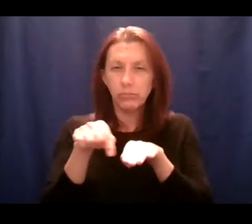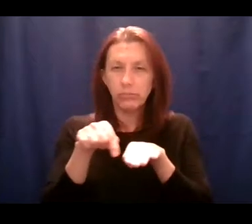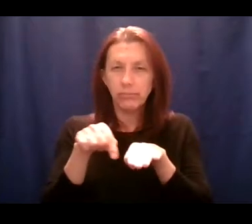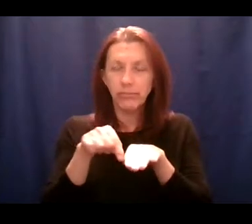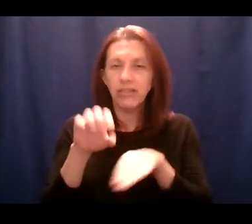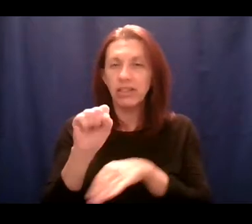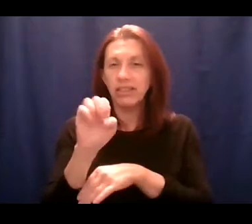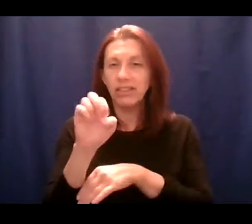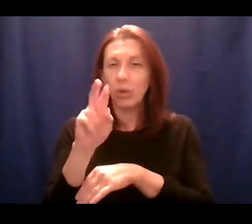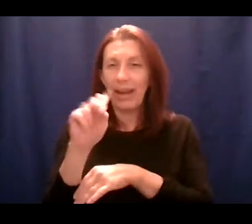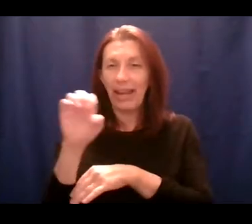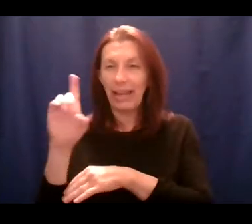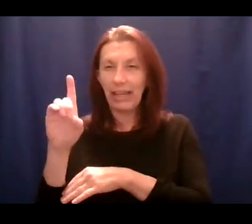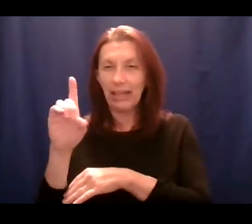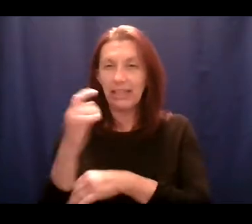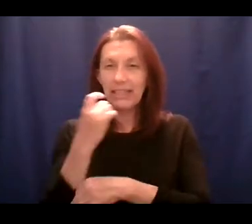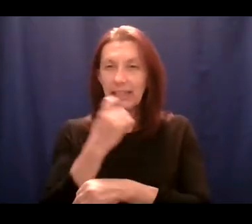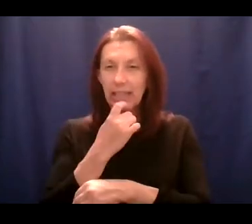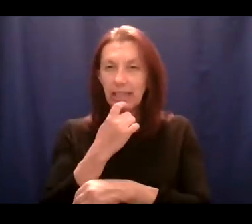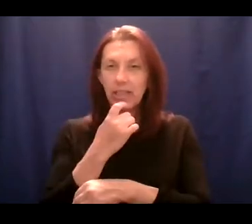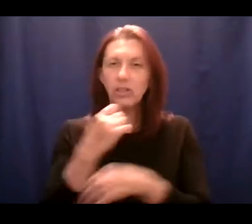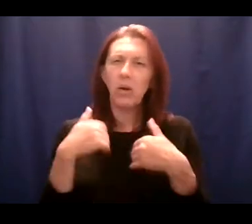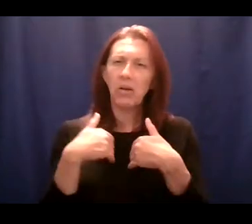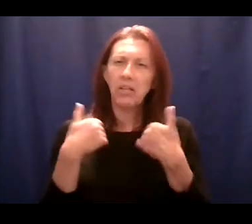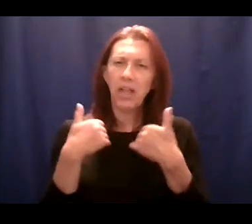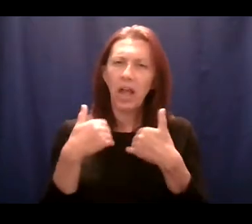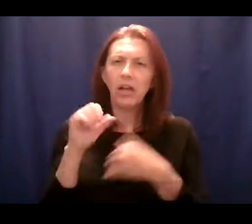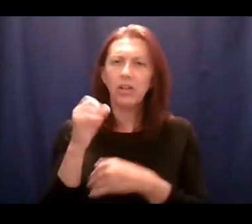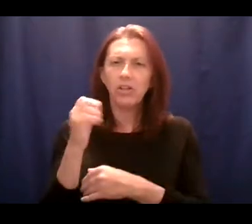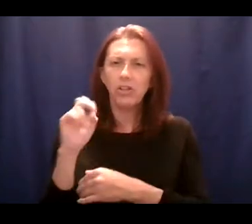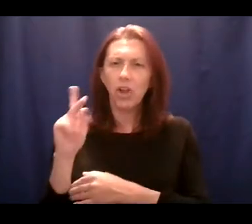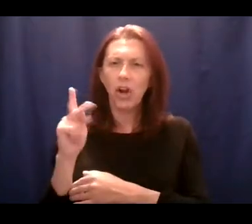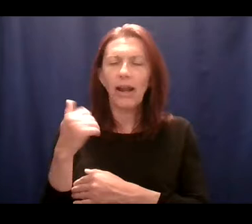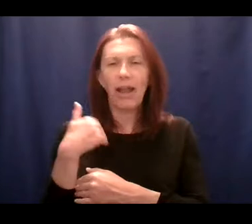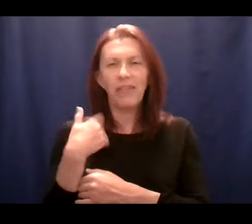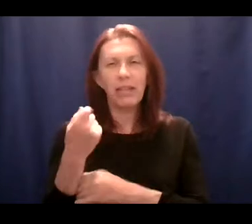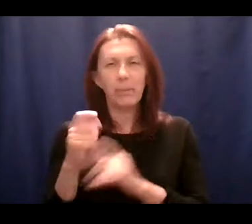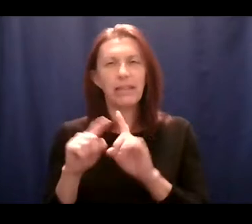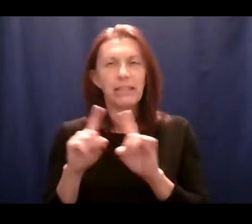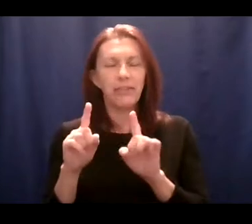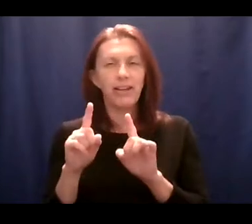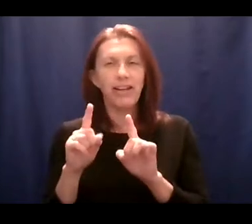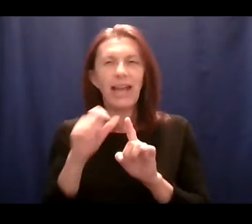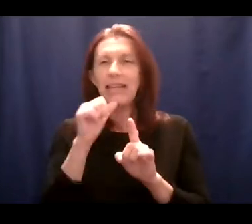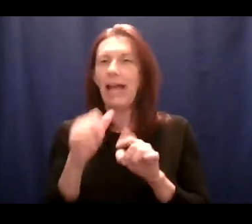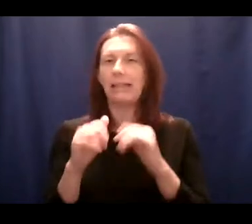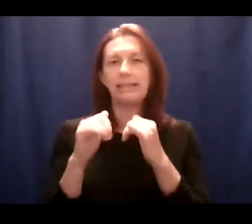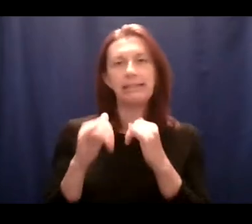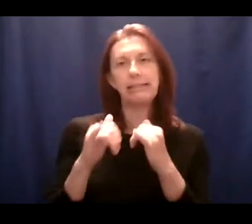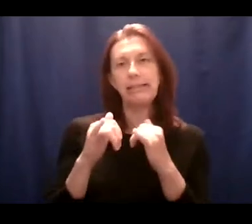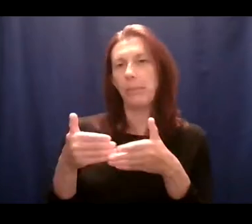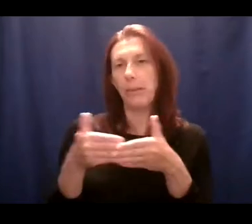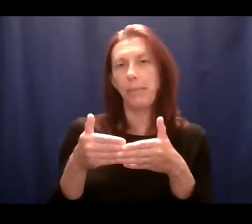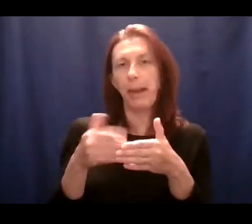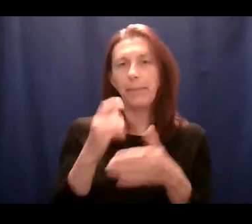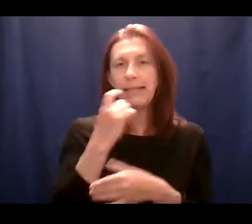Juvenile or young sharks have slightly different teeth as they grow. Not quite baby teeth like ours, but they